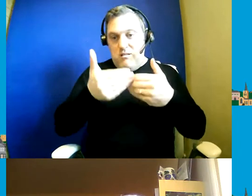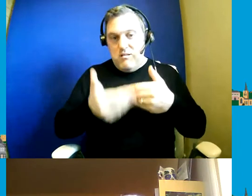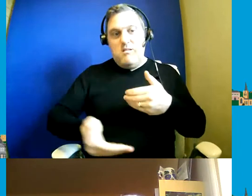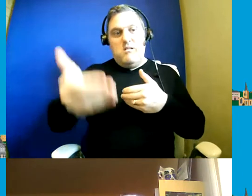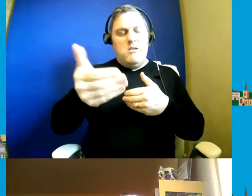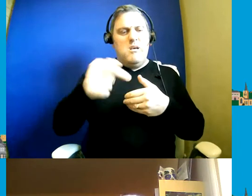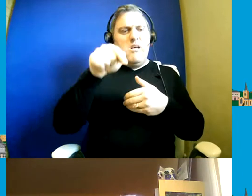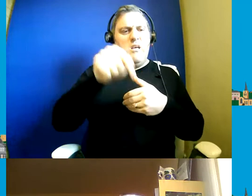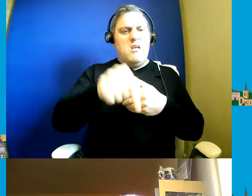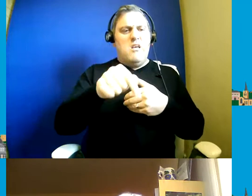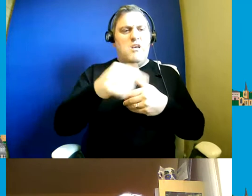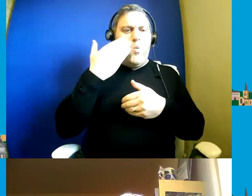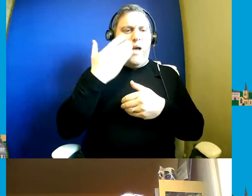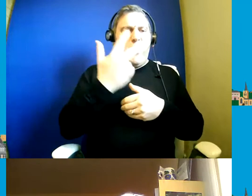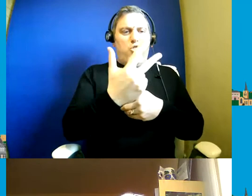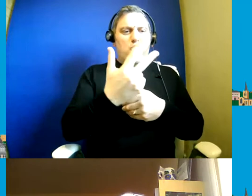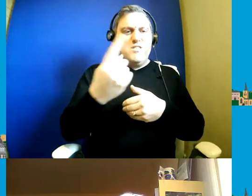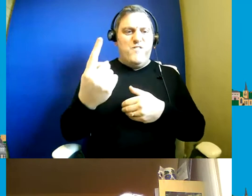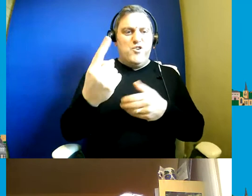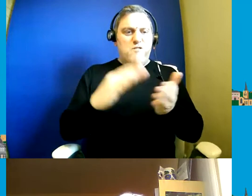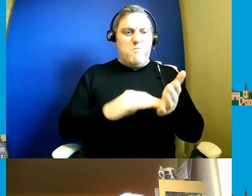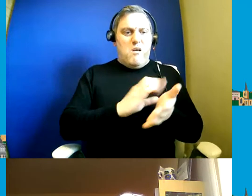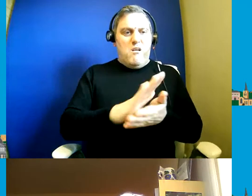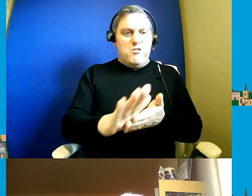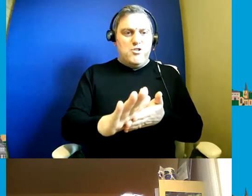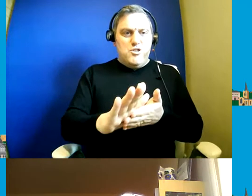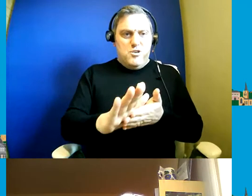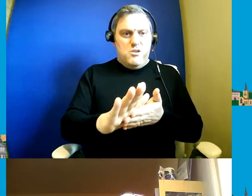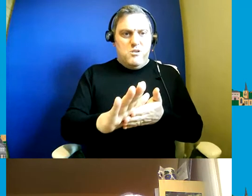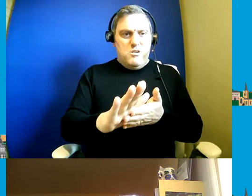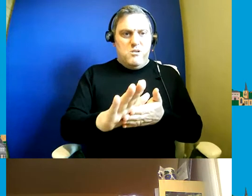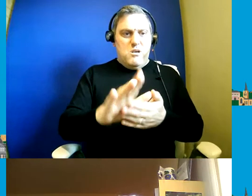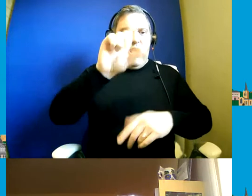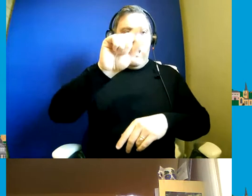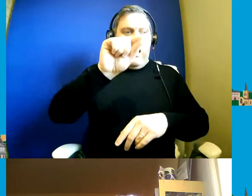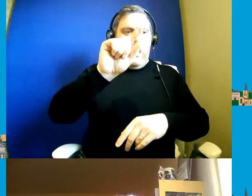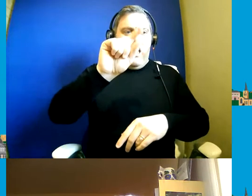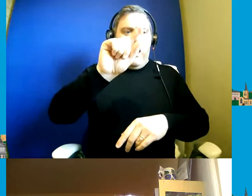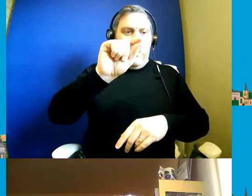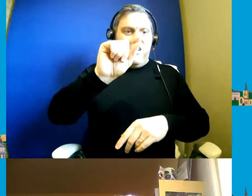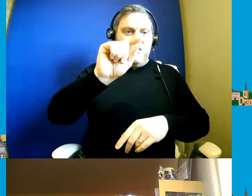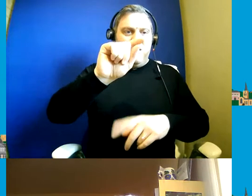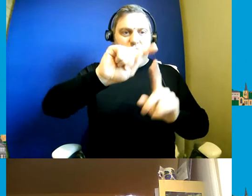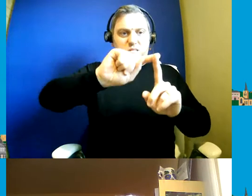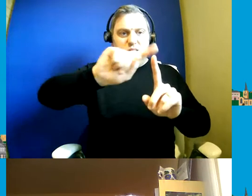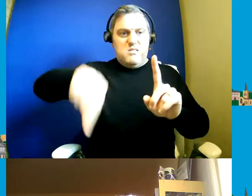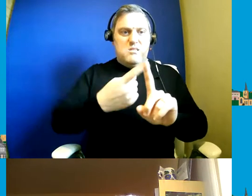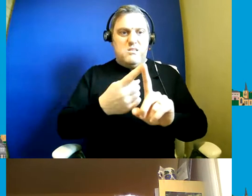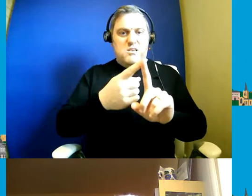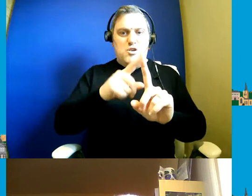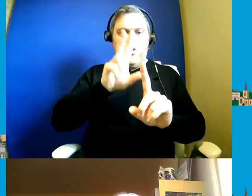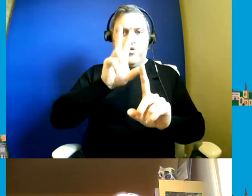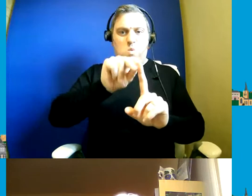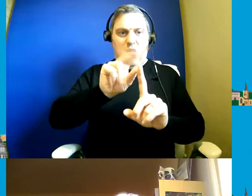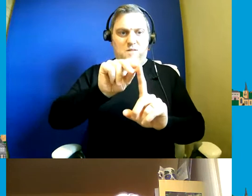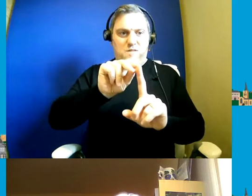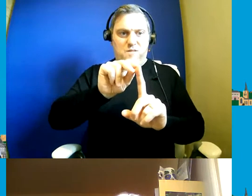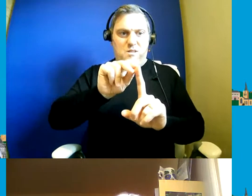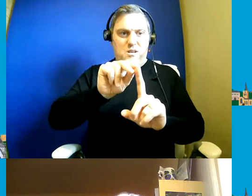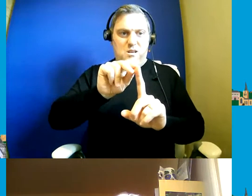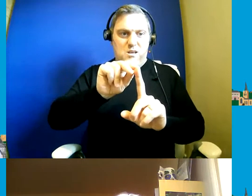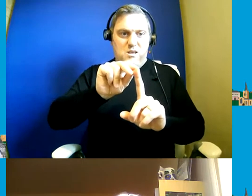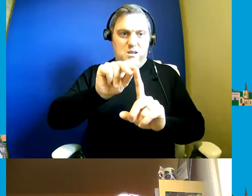that will be on the 31st of March, and it will be from 11 o'clock until 12 o'clock. So thank you again, and I'm terribly